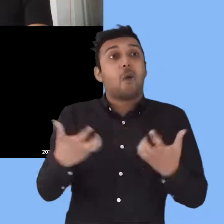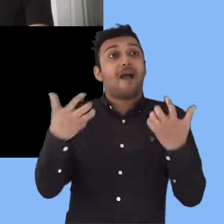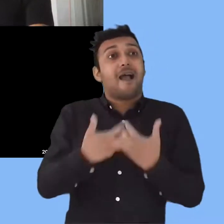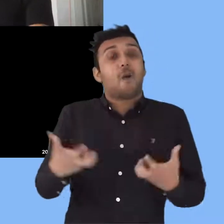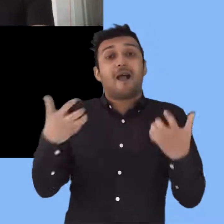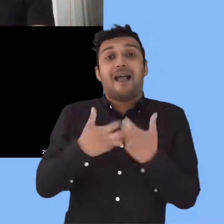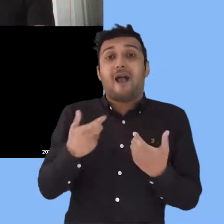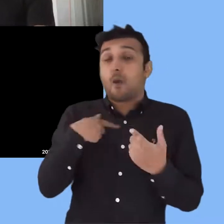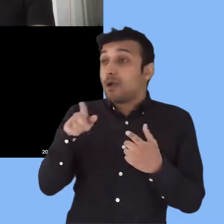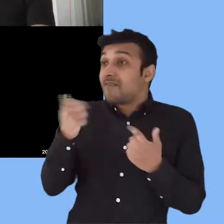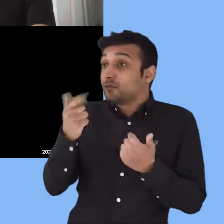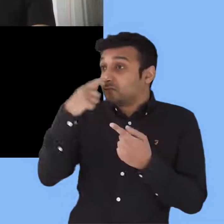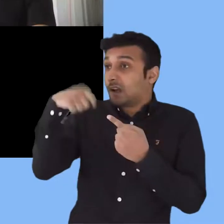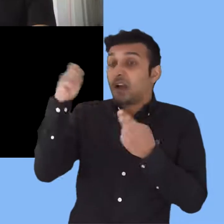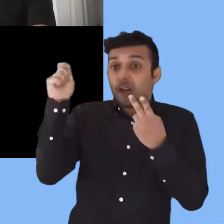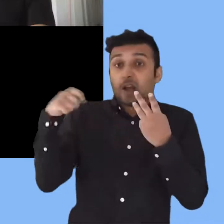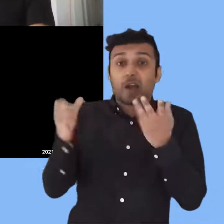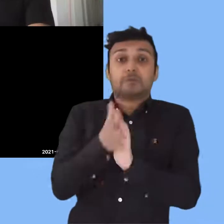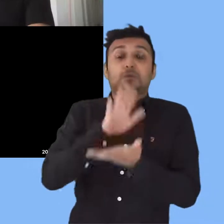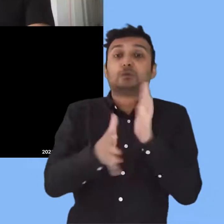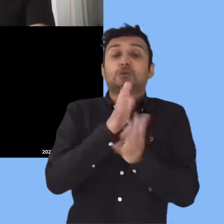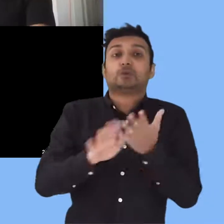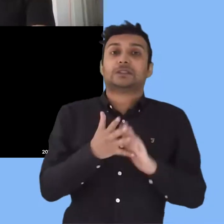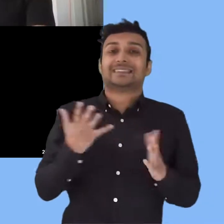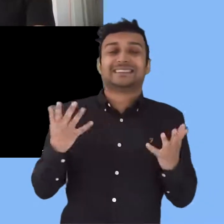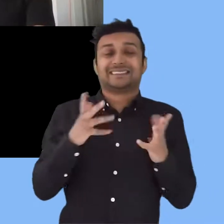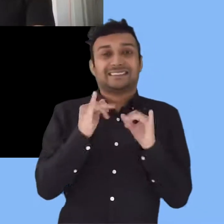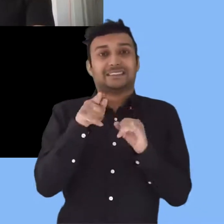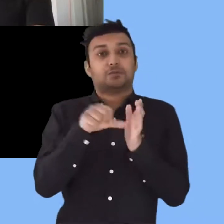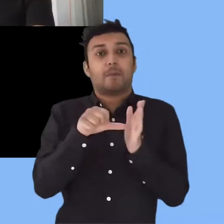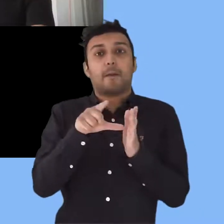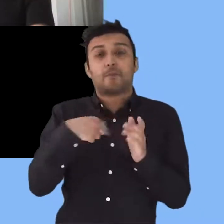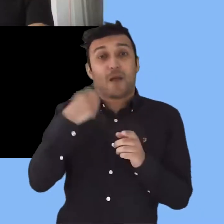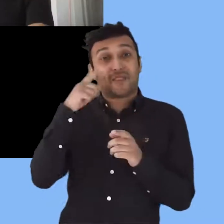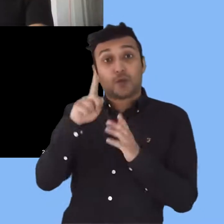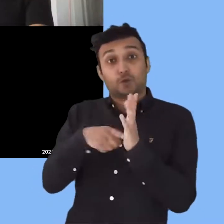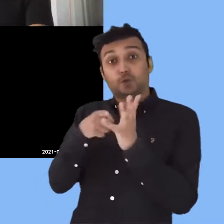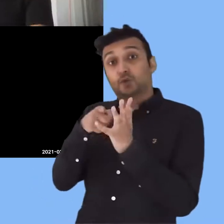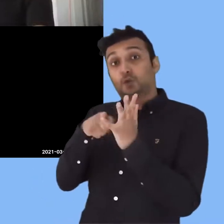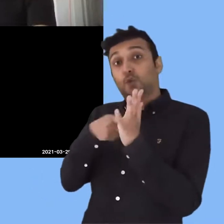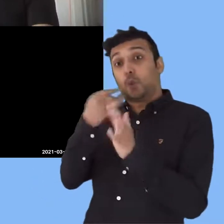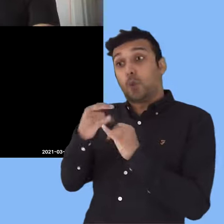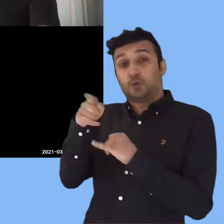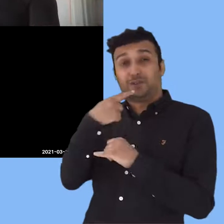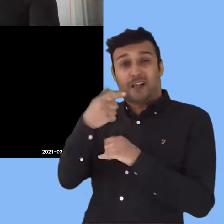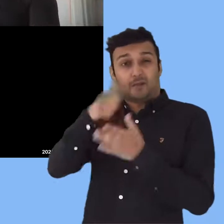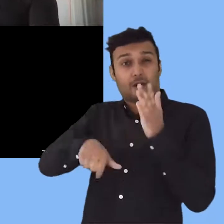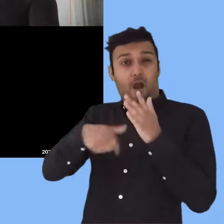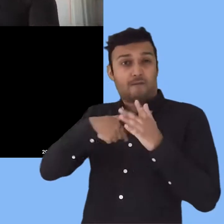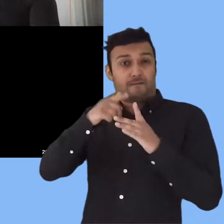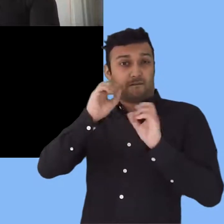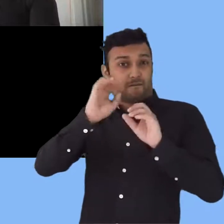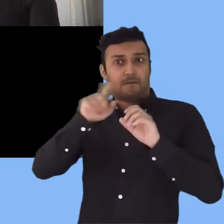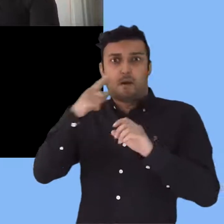end of this? How do we know we've done it? And I think what Jules had said at the start was really important, to really frame this as a journey. But in